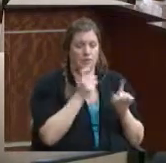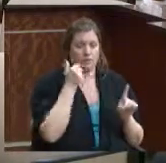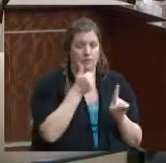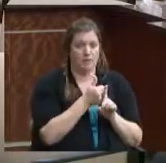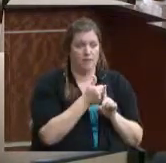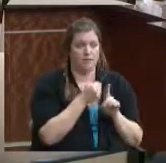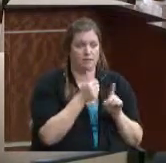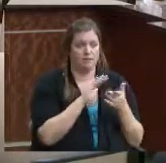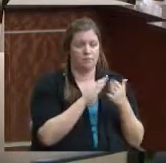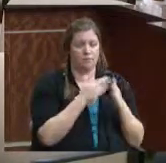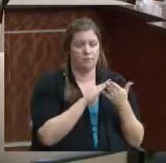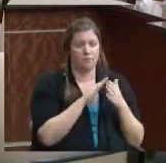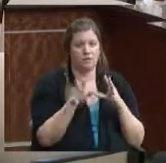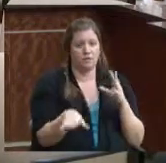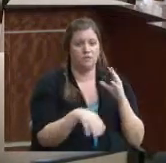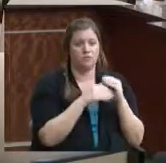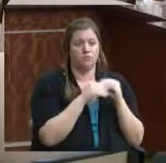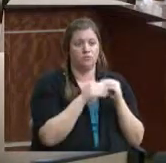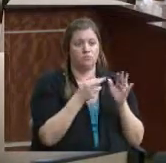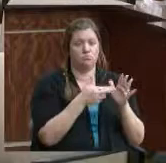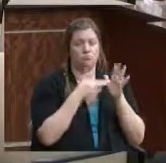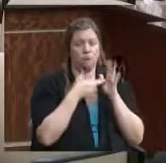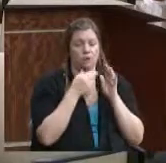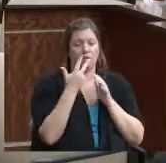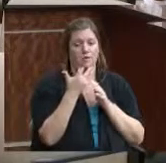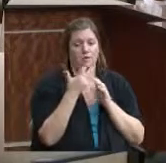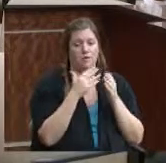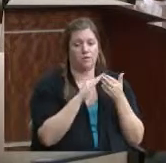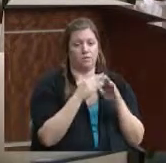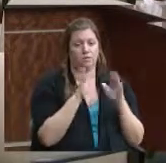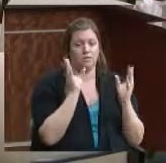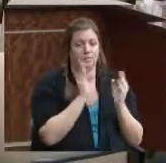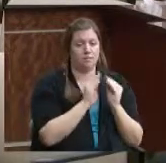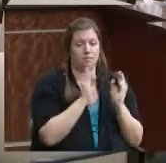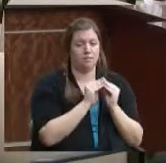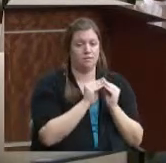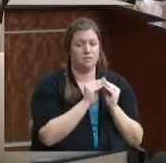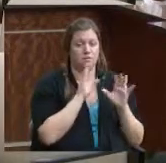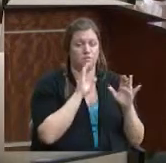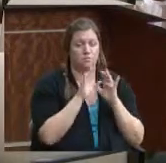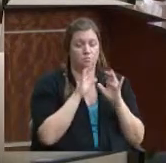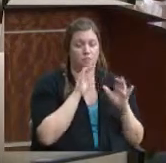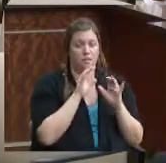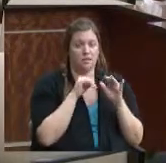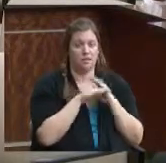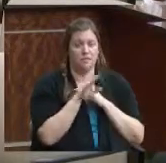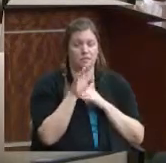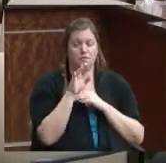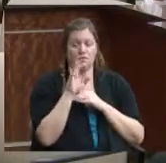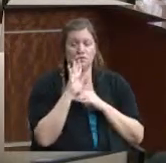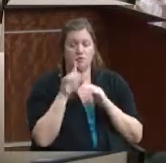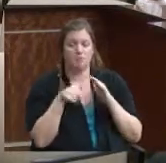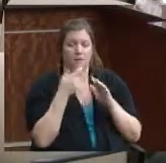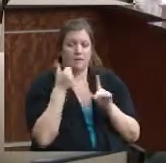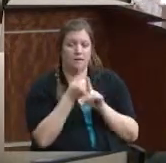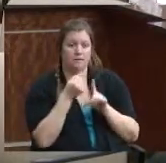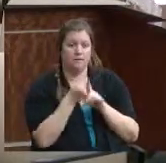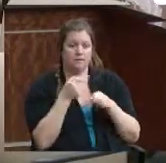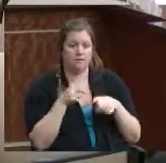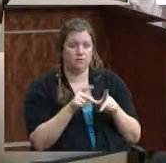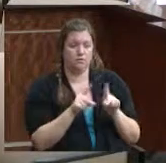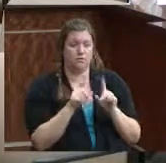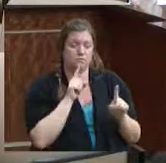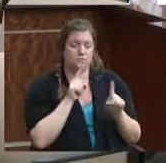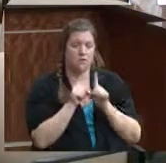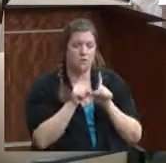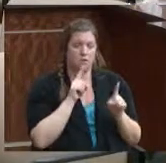impacted community. And in addition, to require at least three community meetings to communities being impacted for the opportunity for the